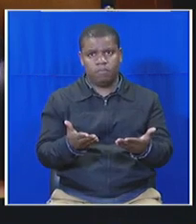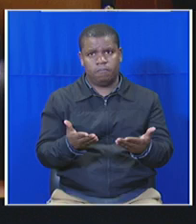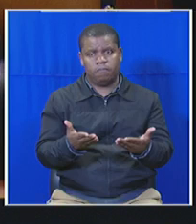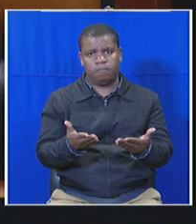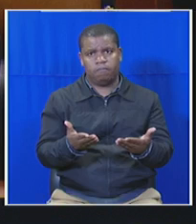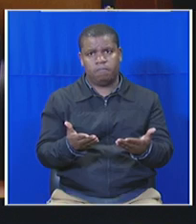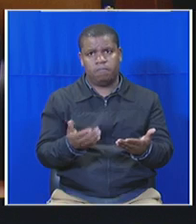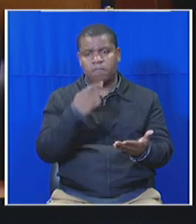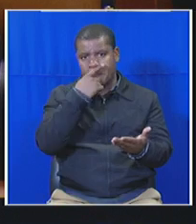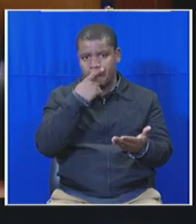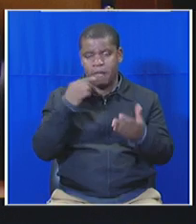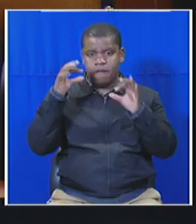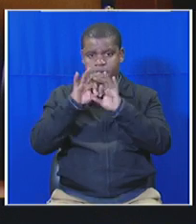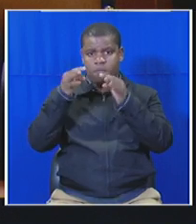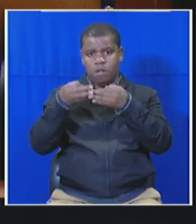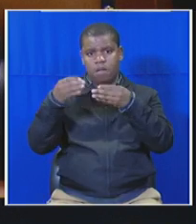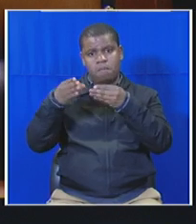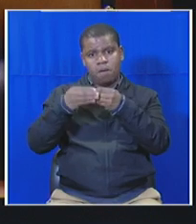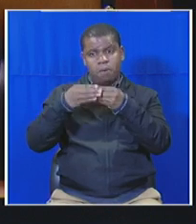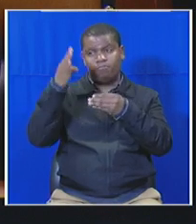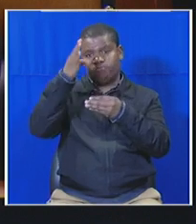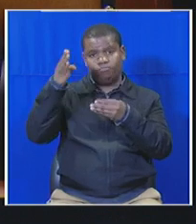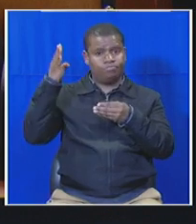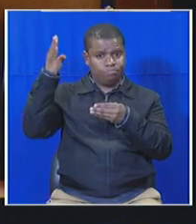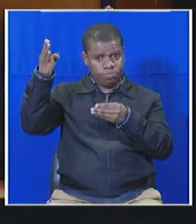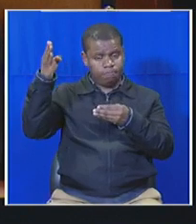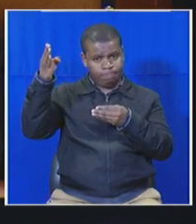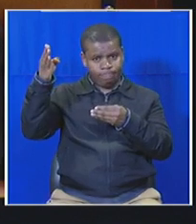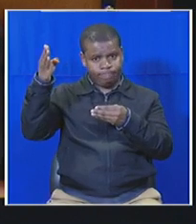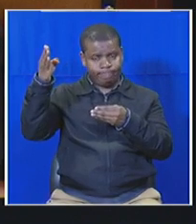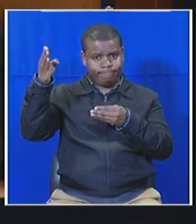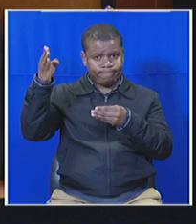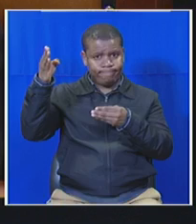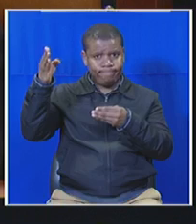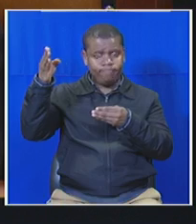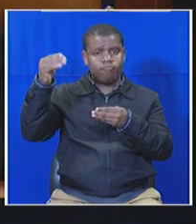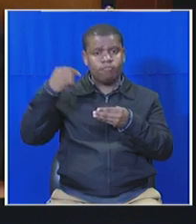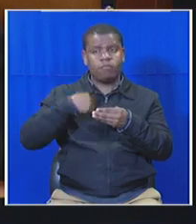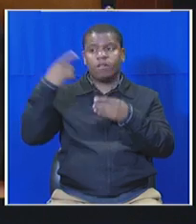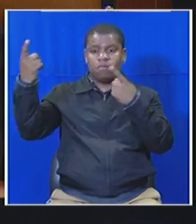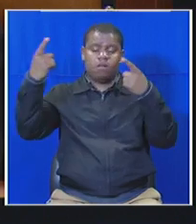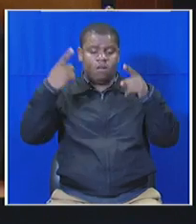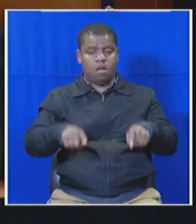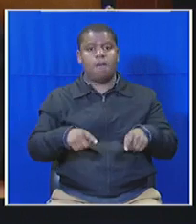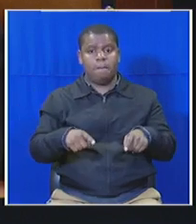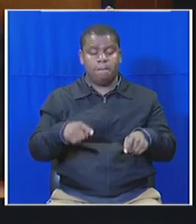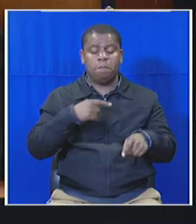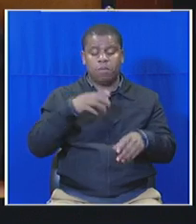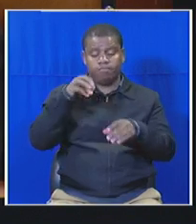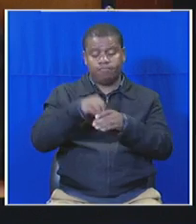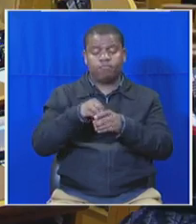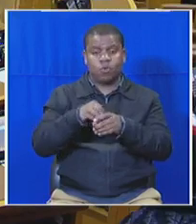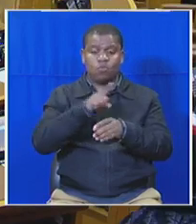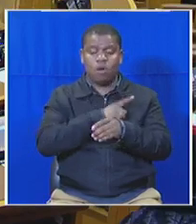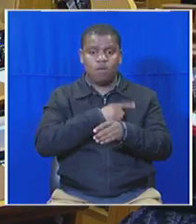the members of the family who are in the gallery, who have come to be with us on the occasion of